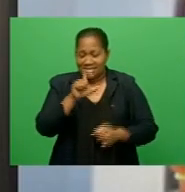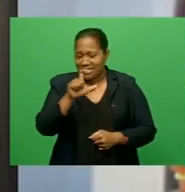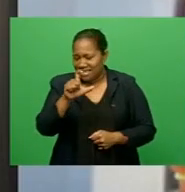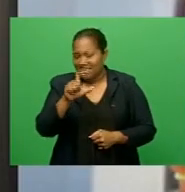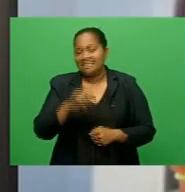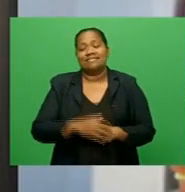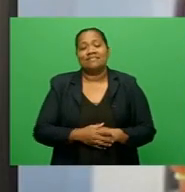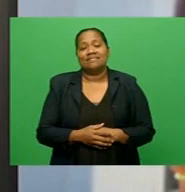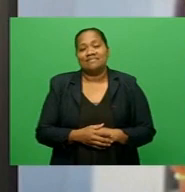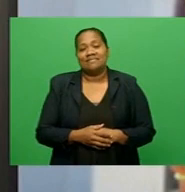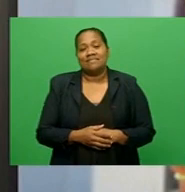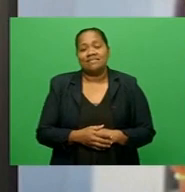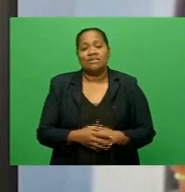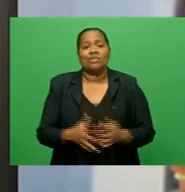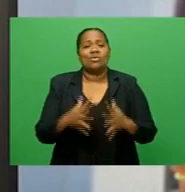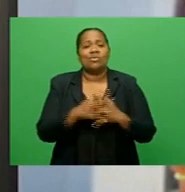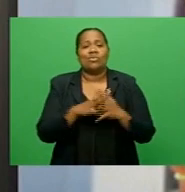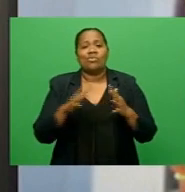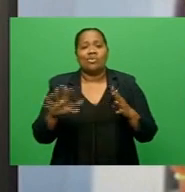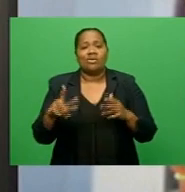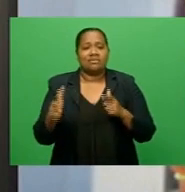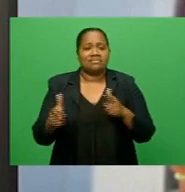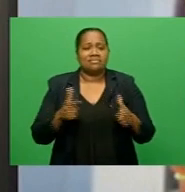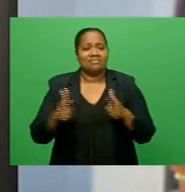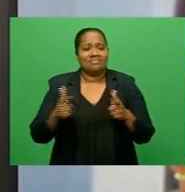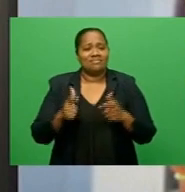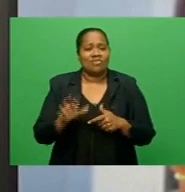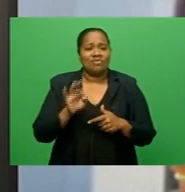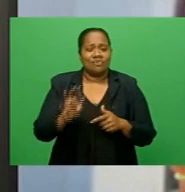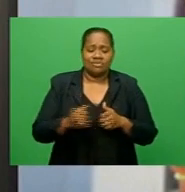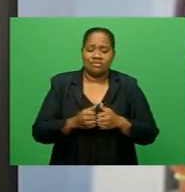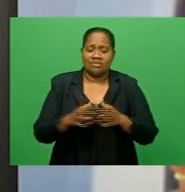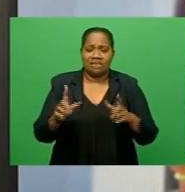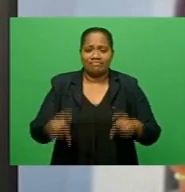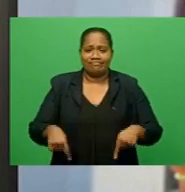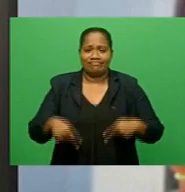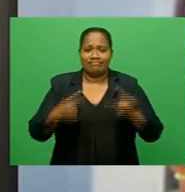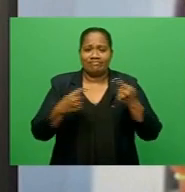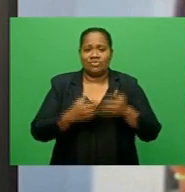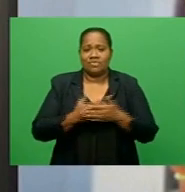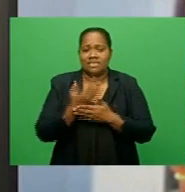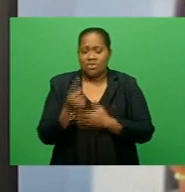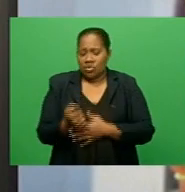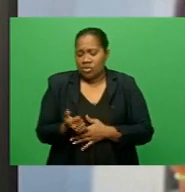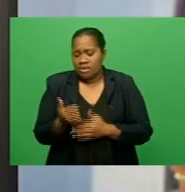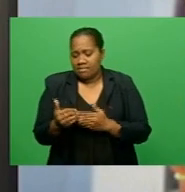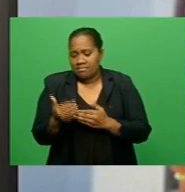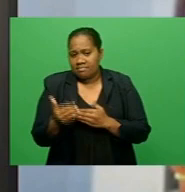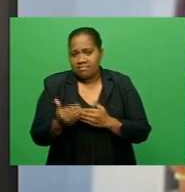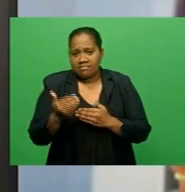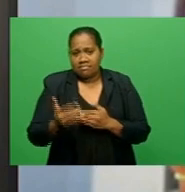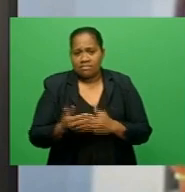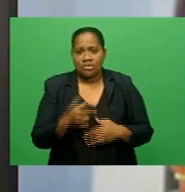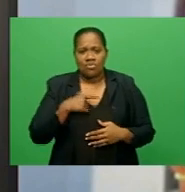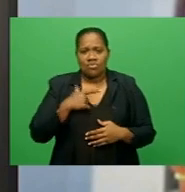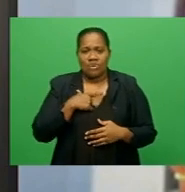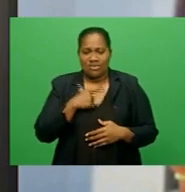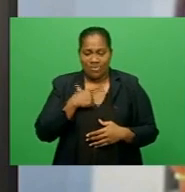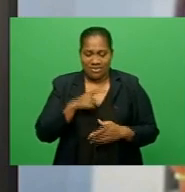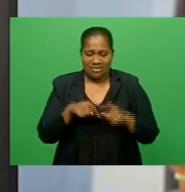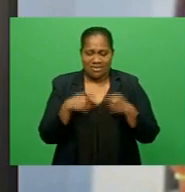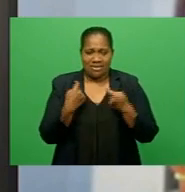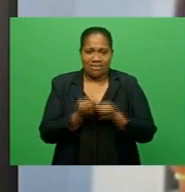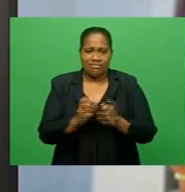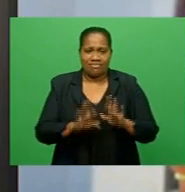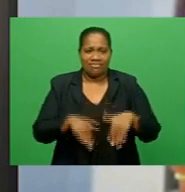Bita Wairiki Sevens have been forced to start the tournament a day early due to the increased number of teams participating. The tournament,